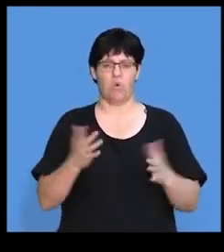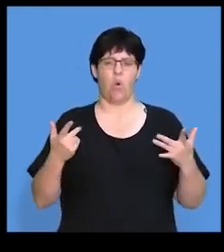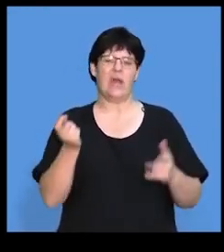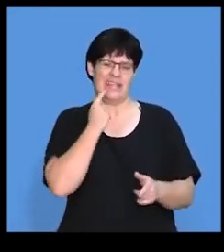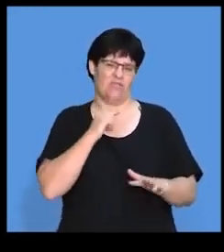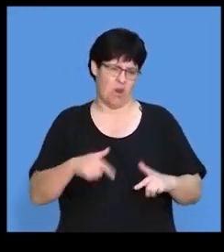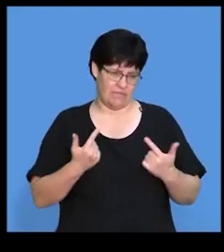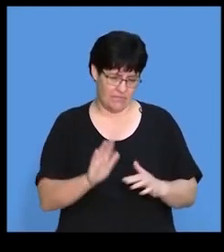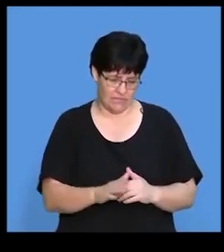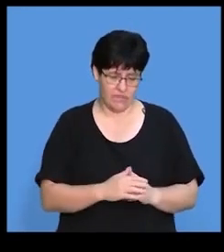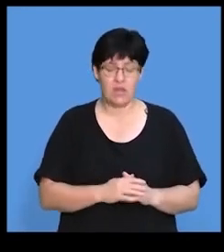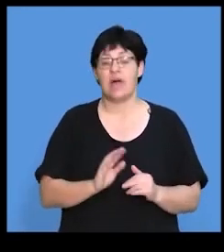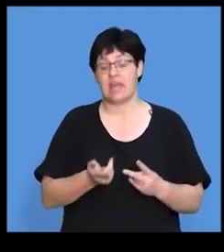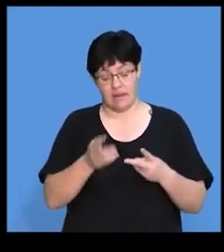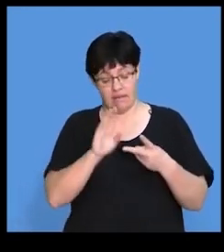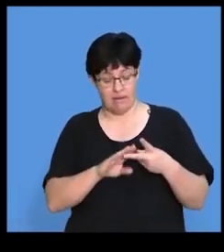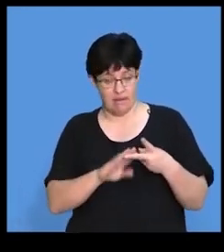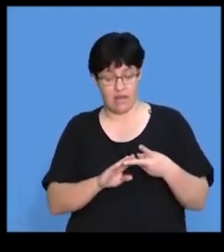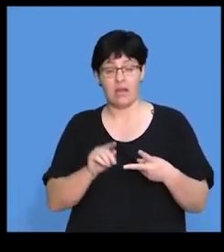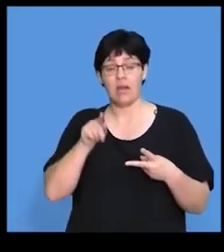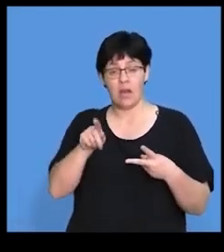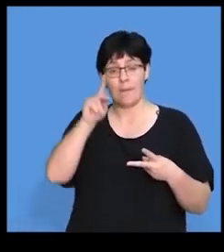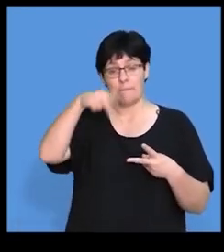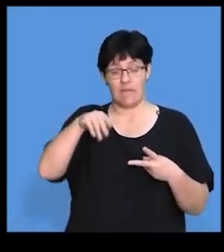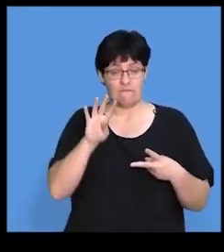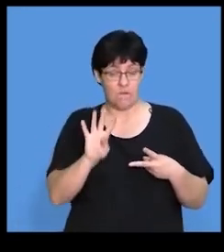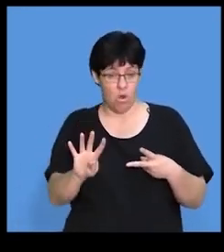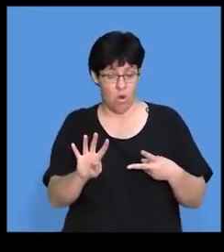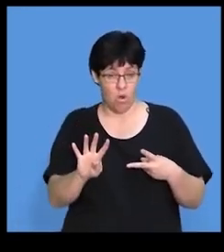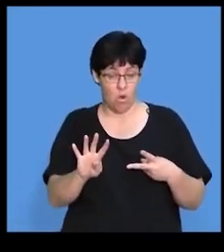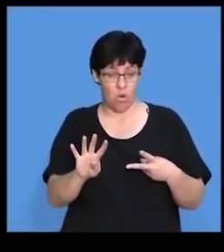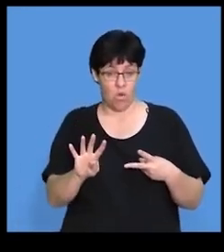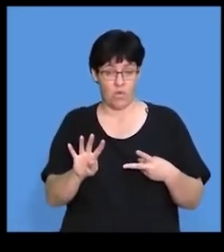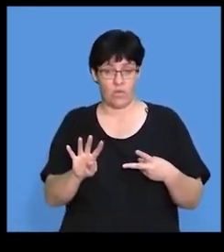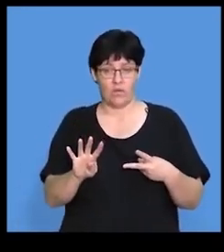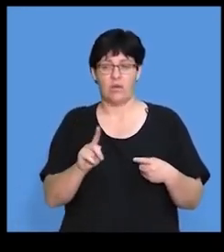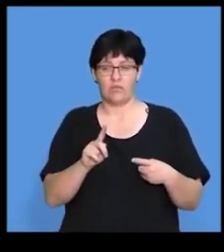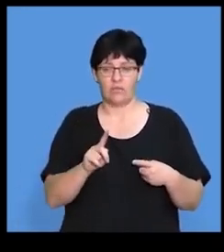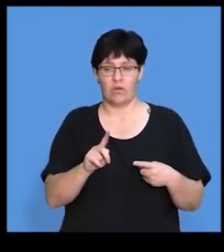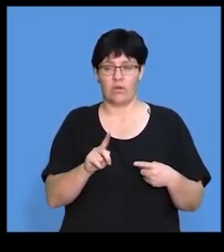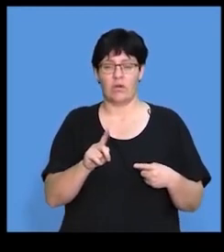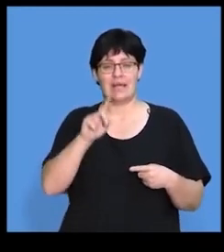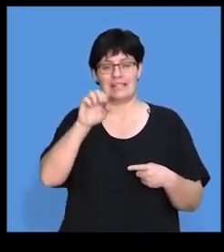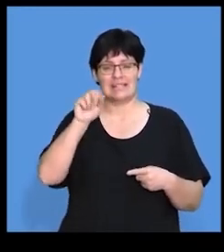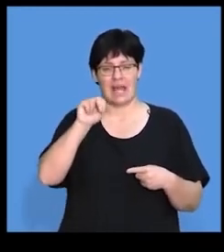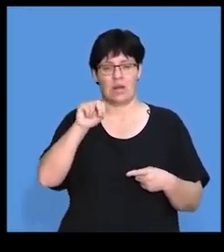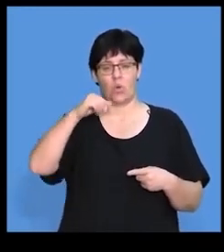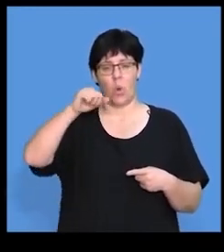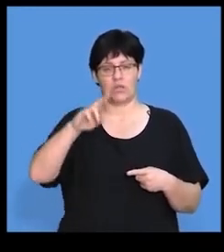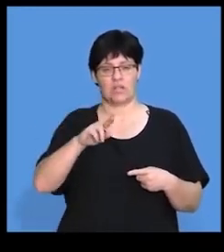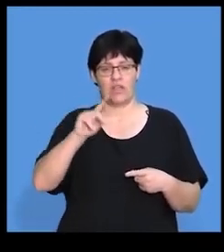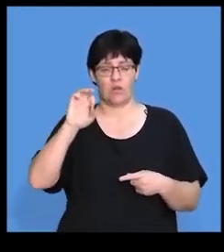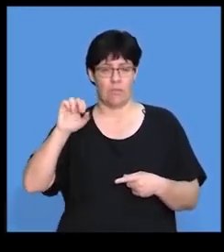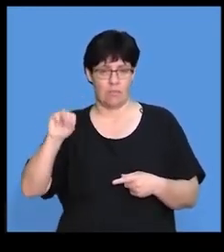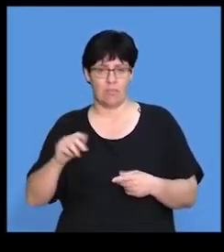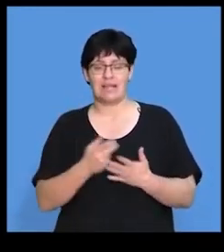easier. We also know that this angle over here, P4, according to the tan chord theorem, is